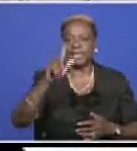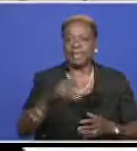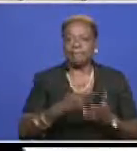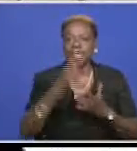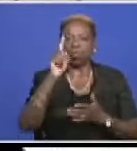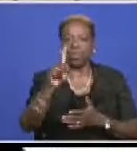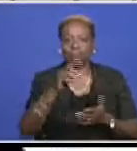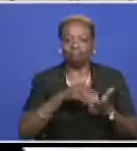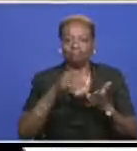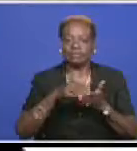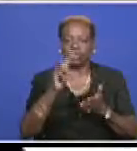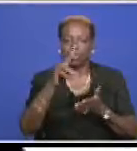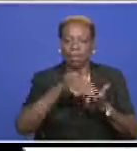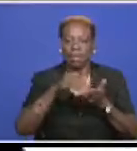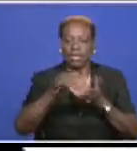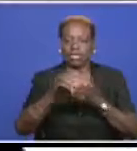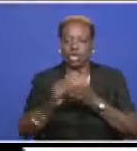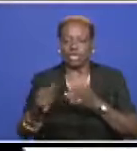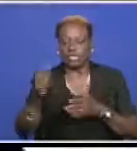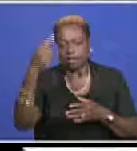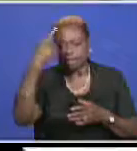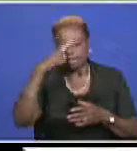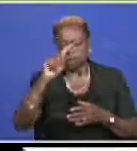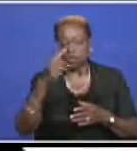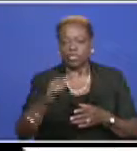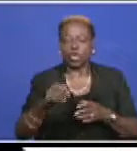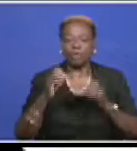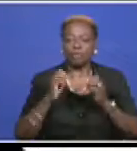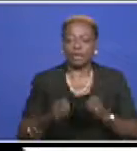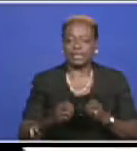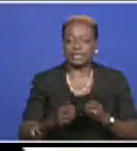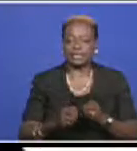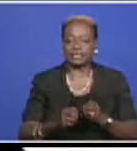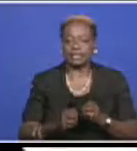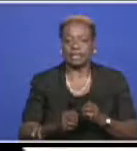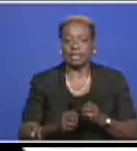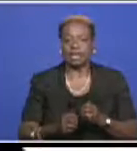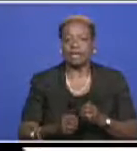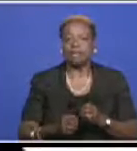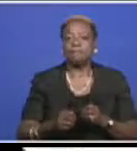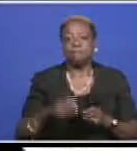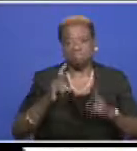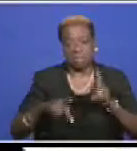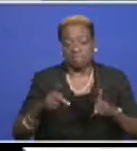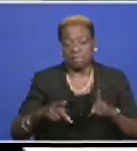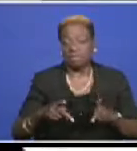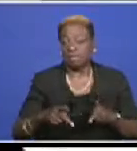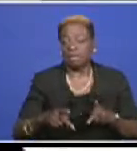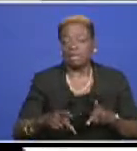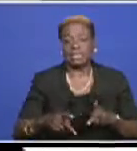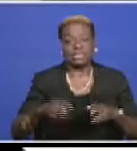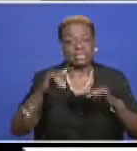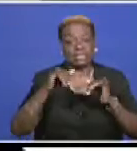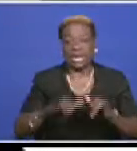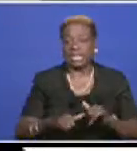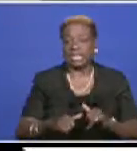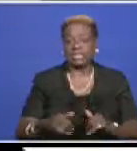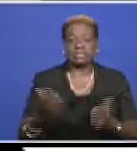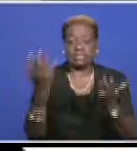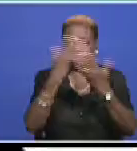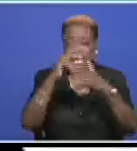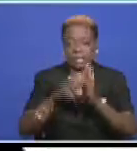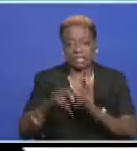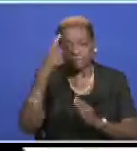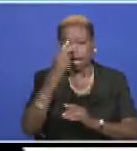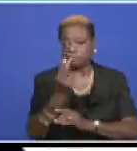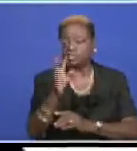the Agreco generators. Residents had to contend with load shedding lasting up to 4 hours. Chairman Moxey explained how the